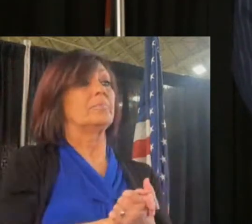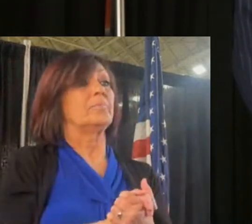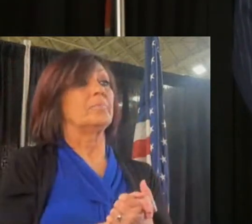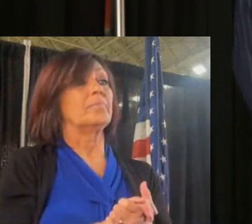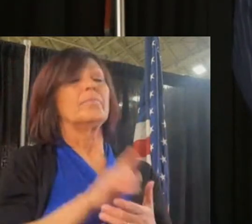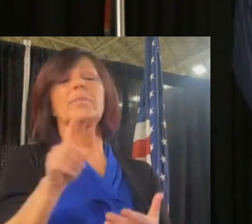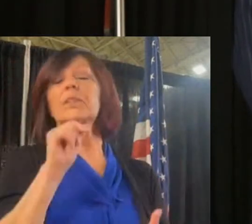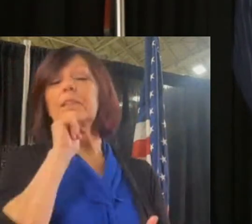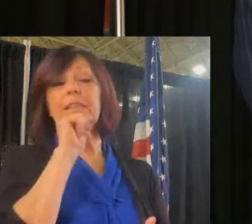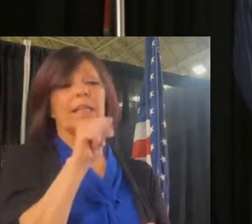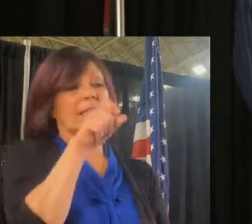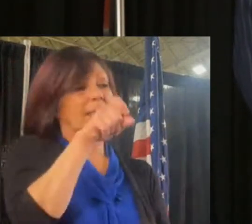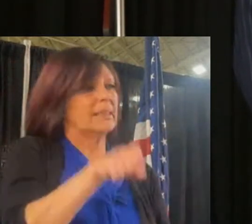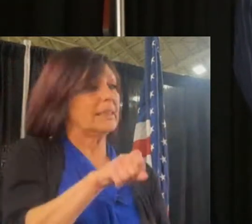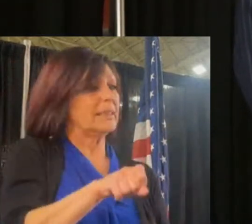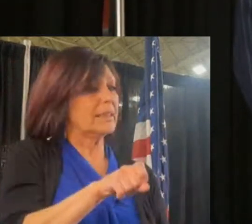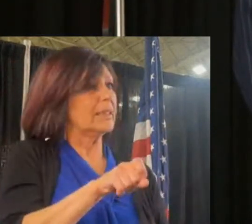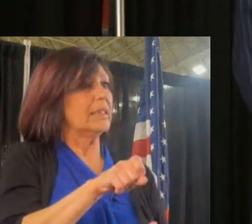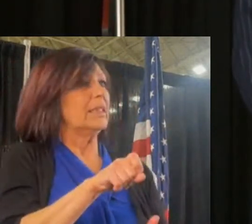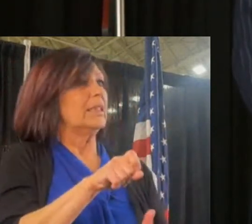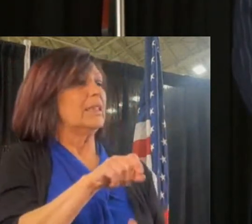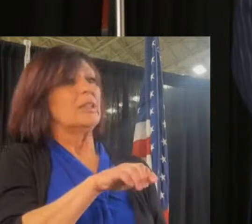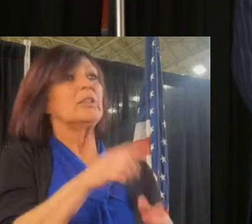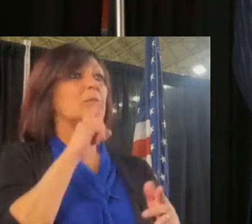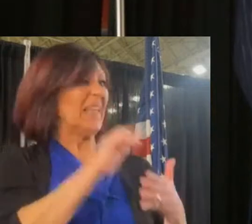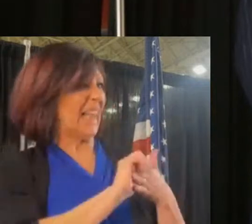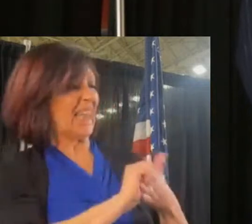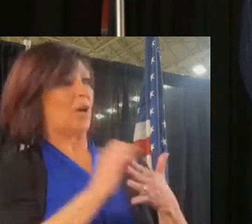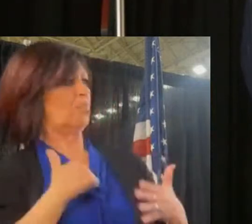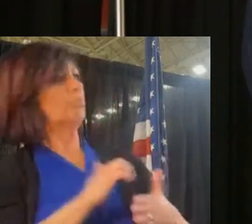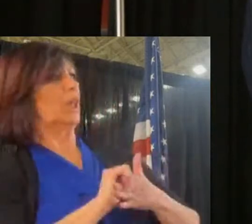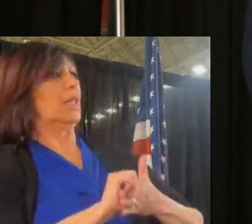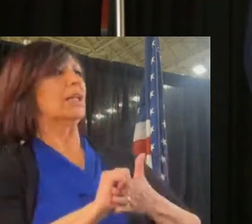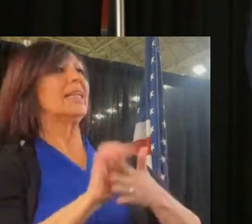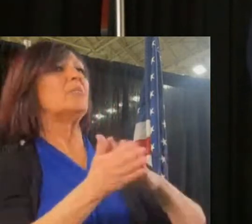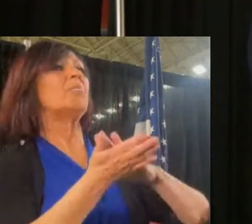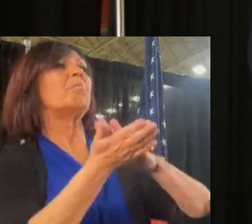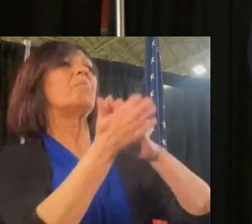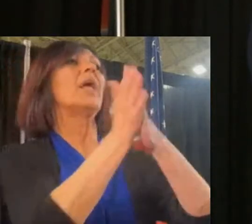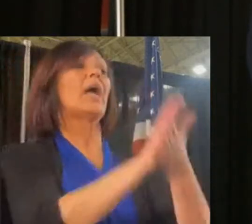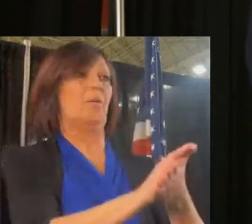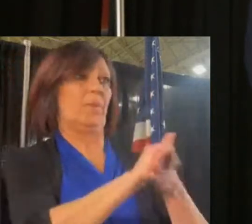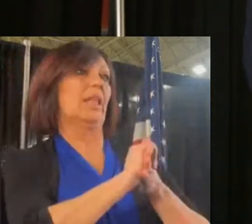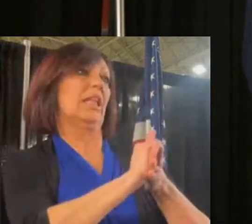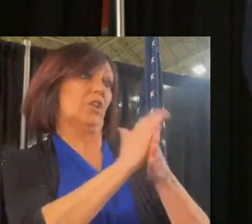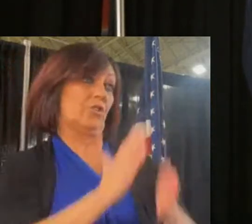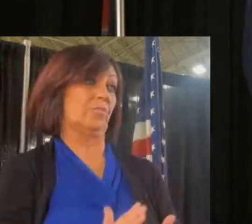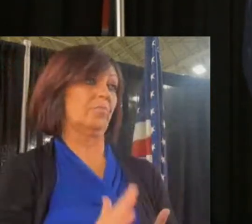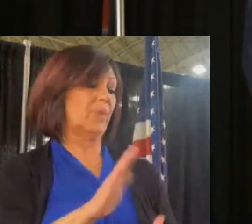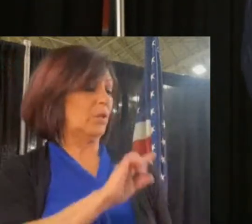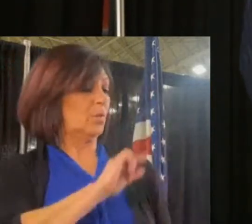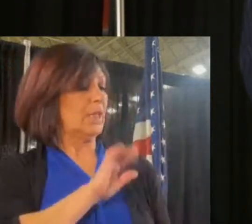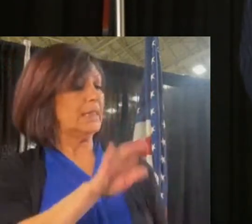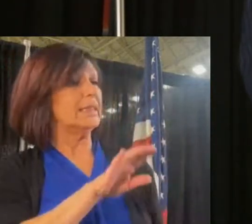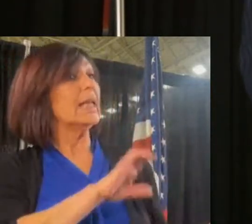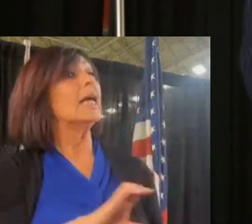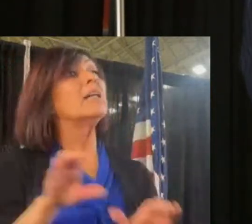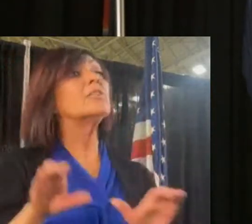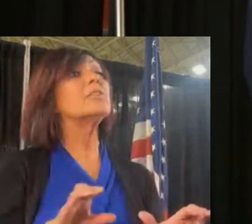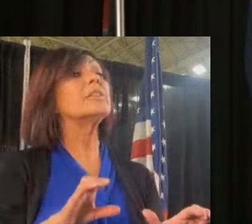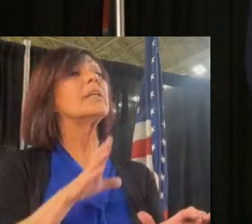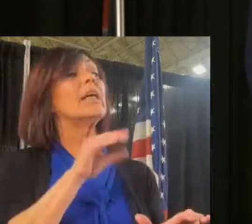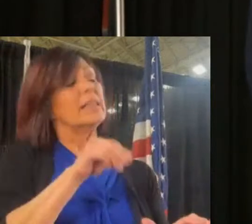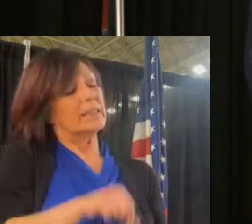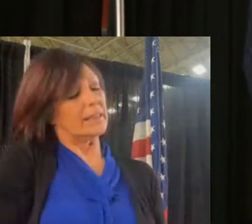He does not necessarily set out to be a leader, but becomes one by the quality of his actions and